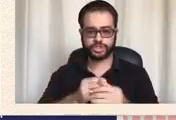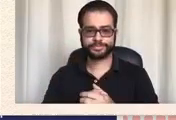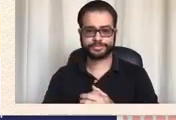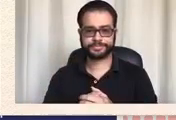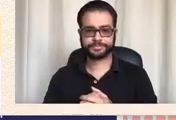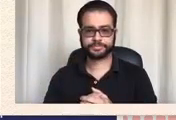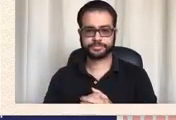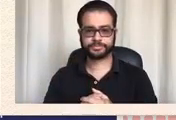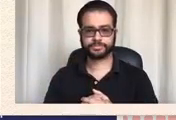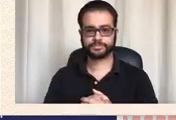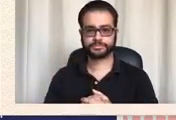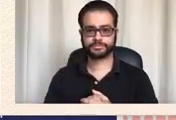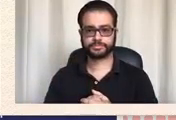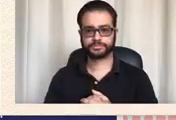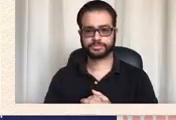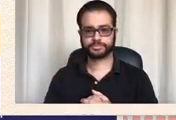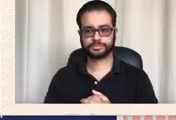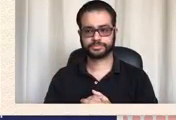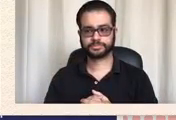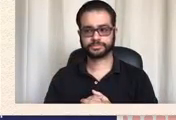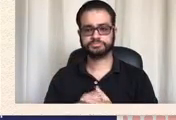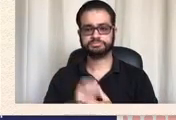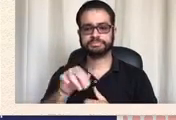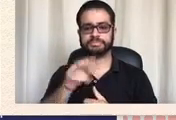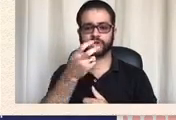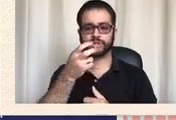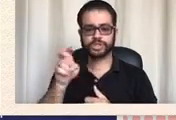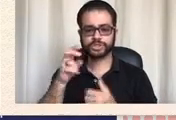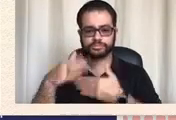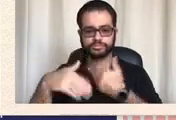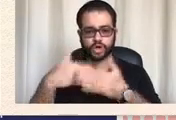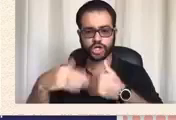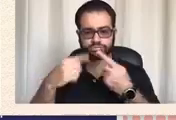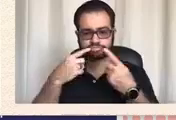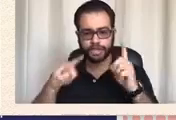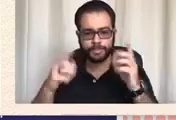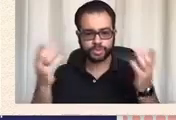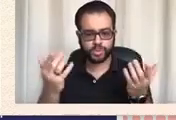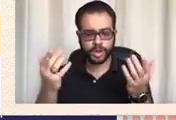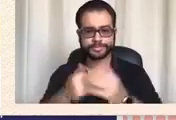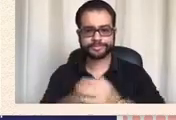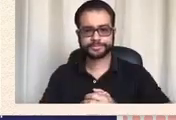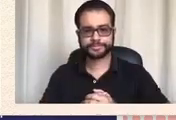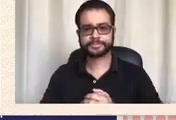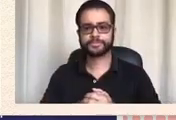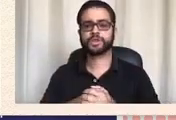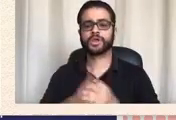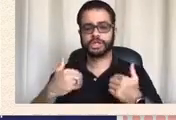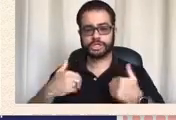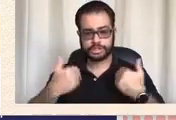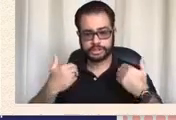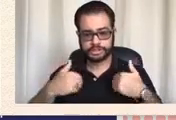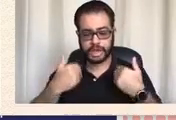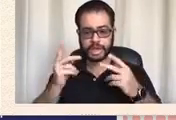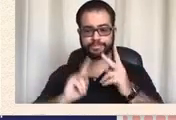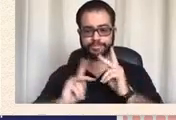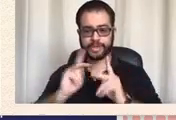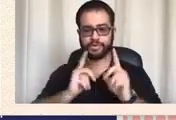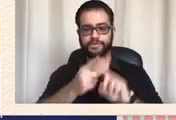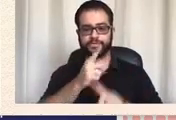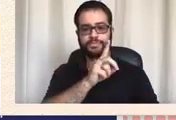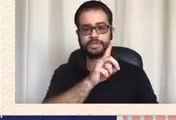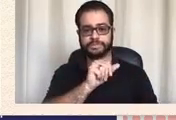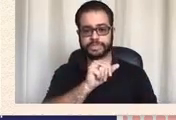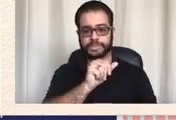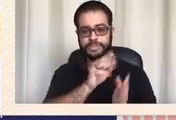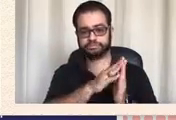So, what does this transition process accomplish? So, it takes young people from disabilities from childhood to adulthood,